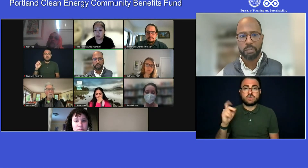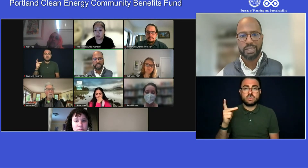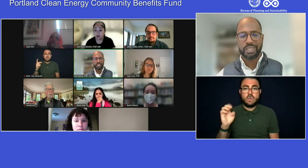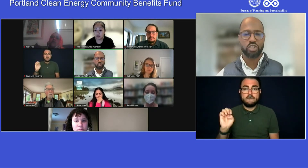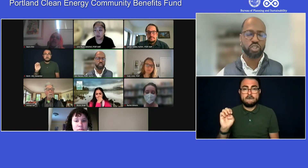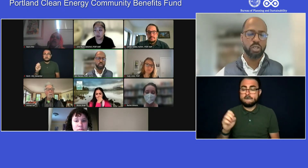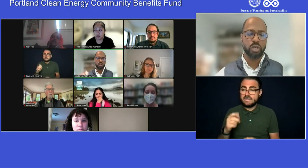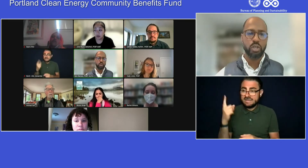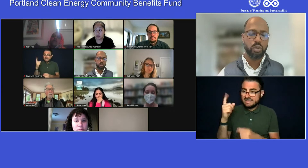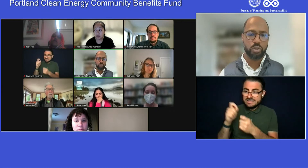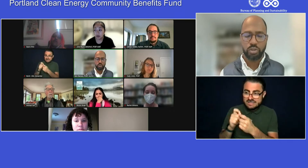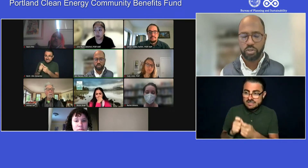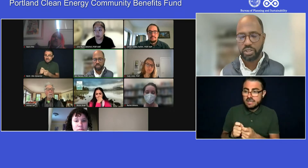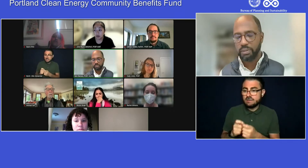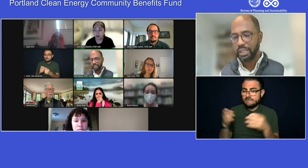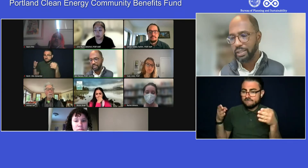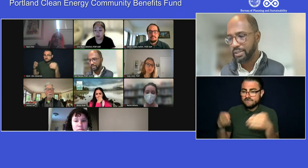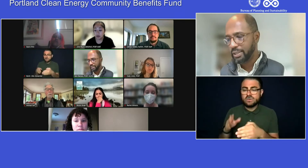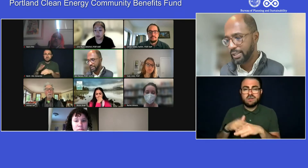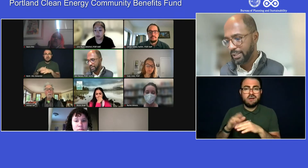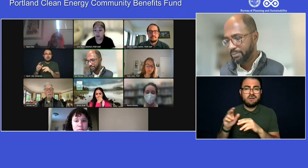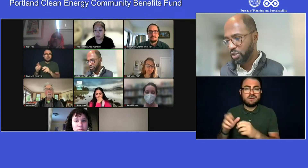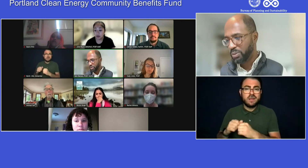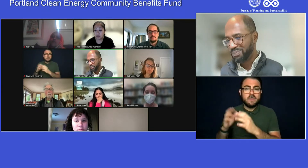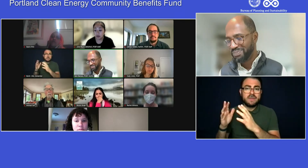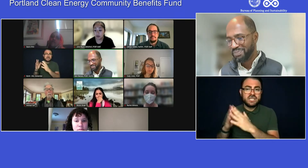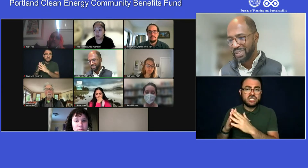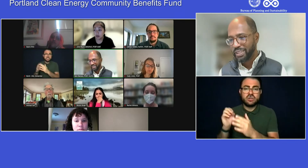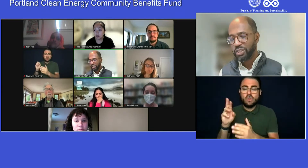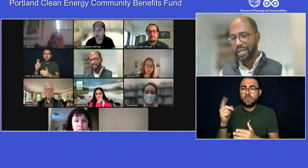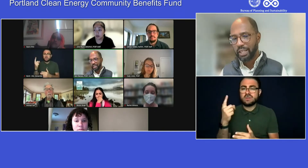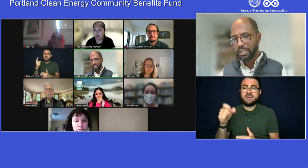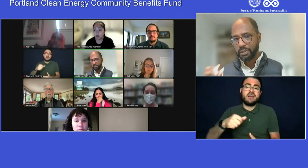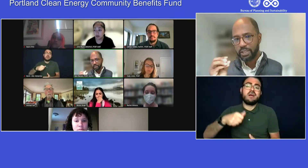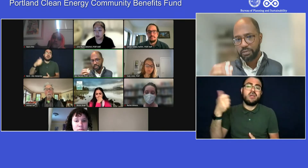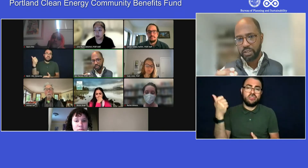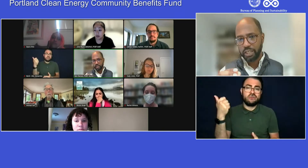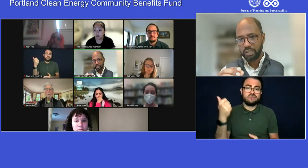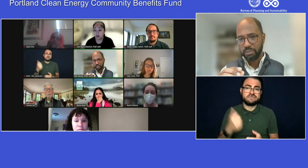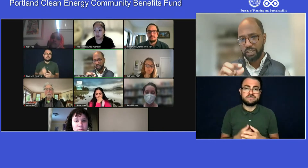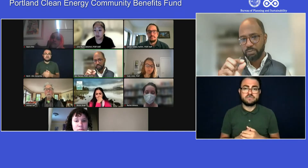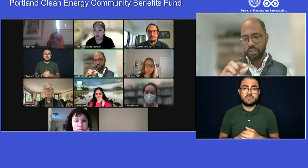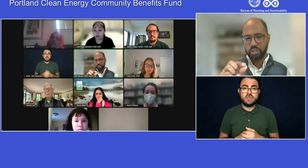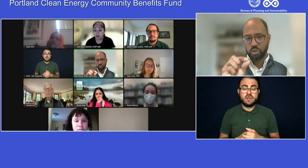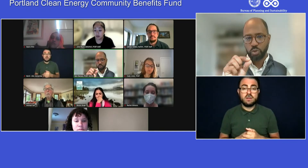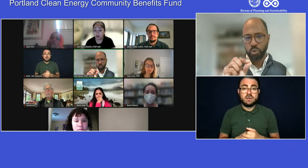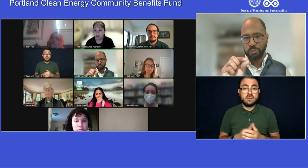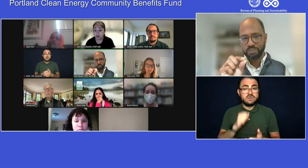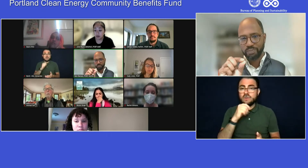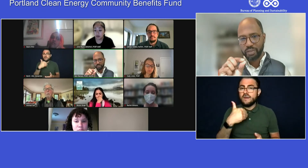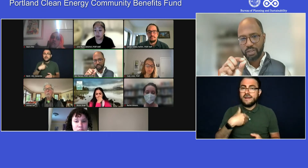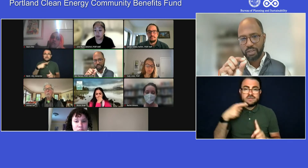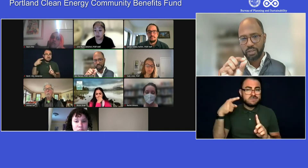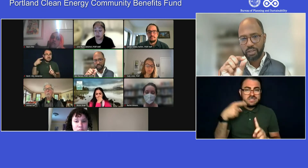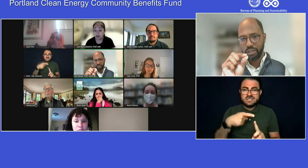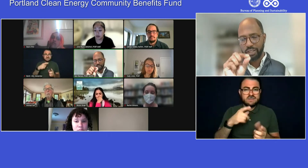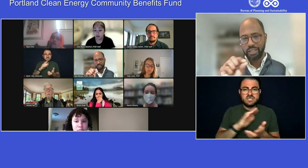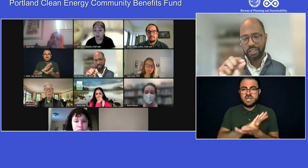that was focused on implementation or something else. So there's not a specific document that speaks